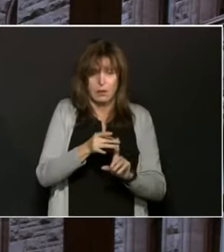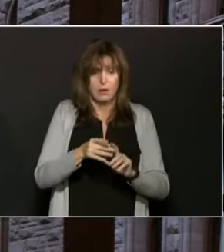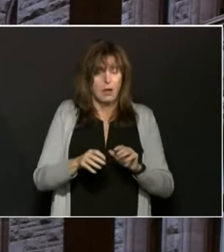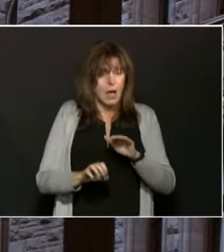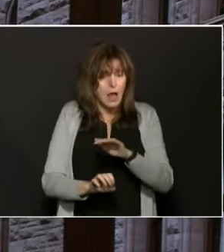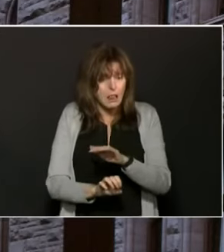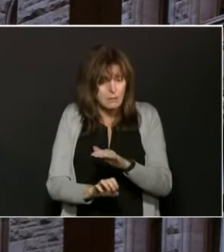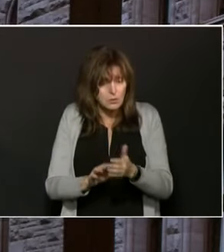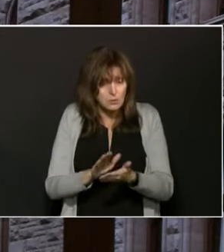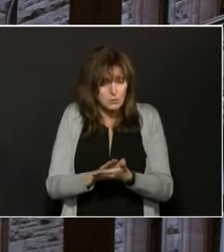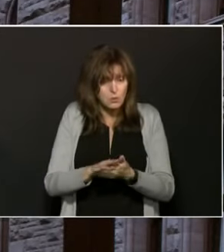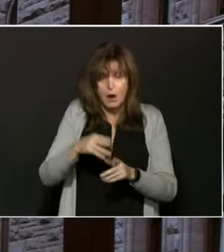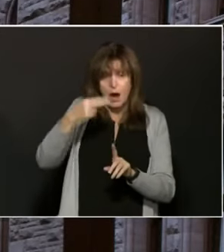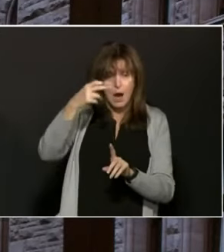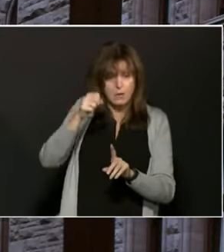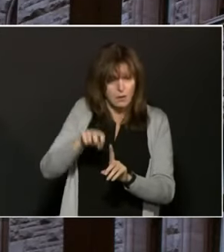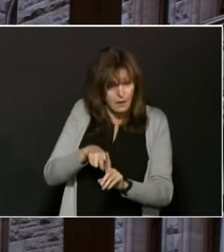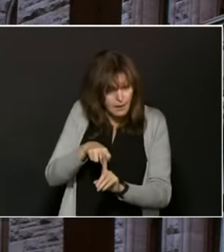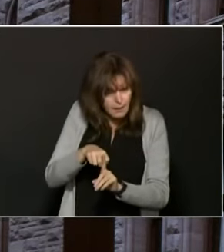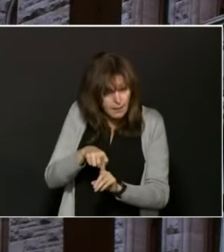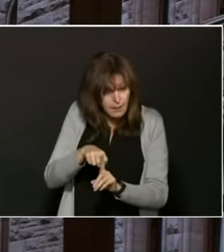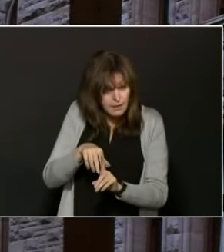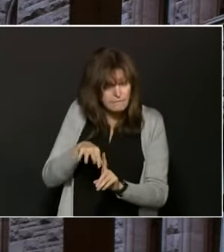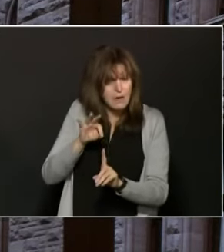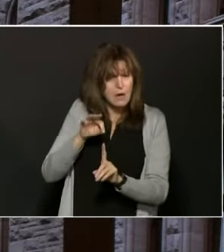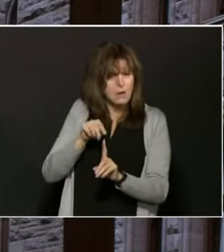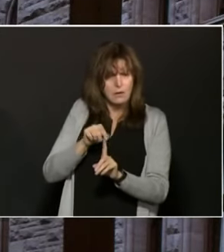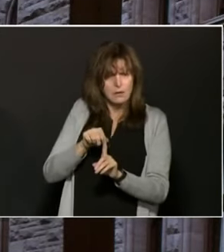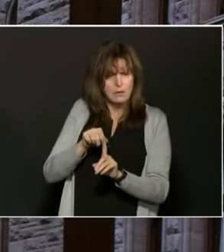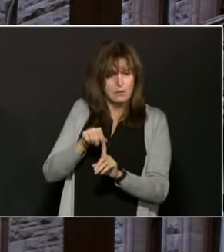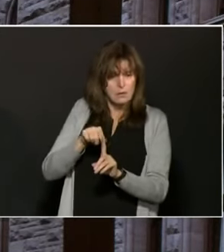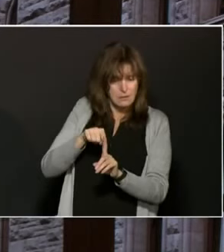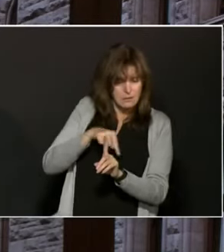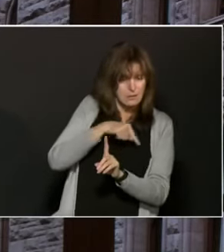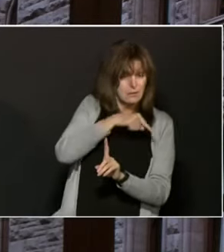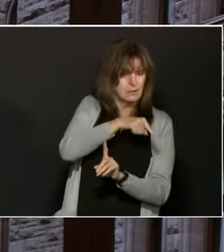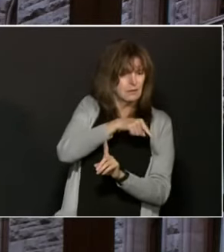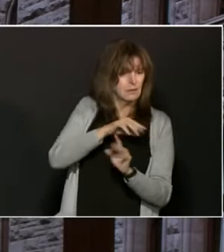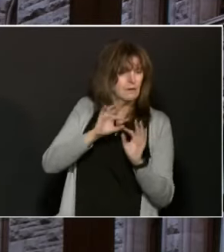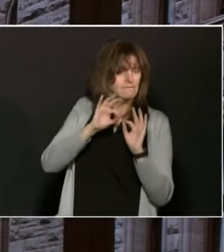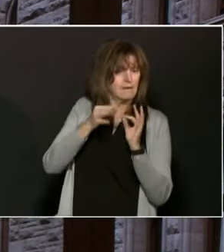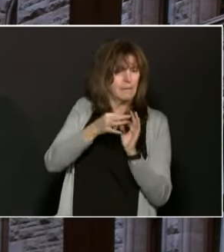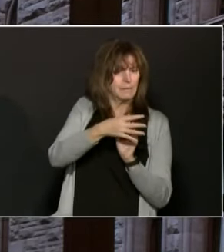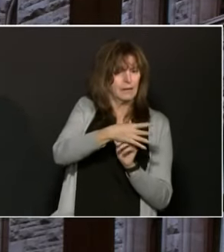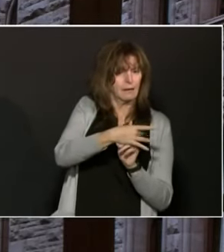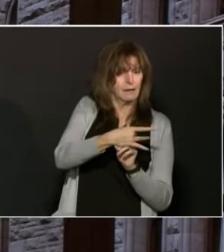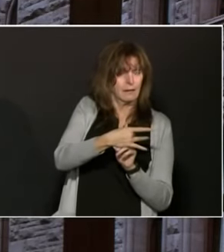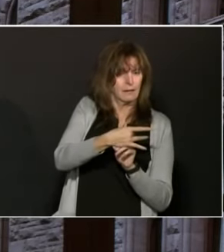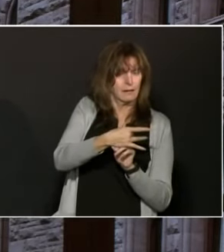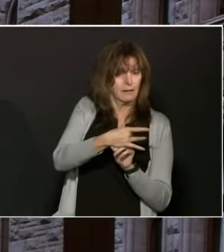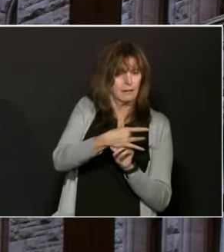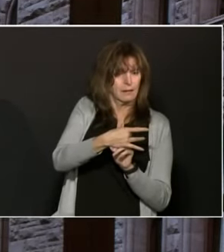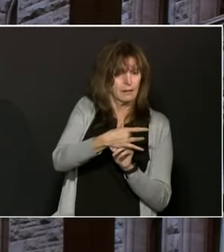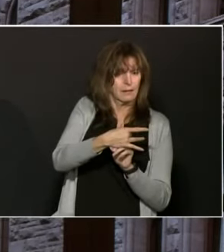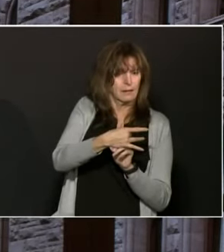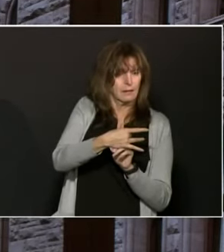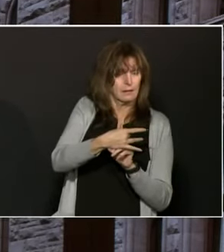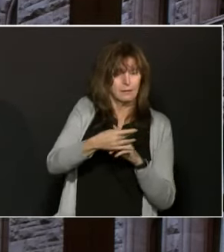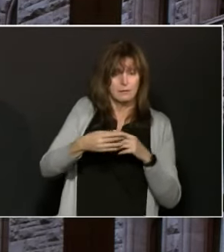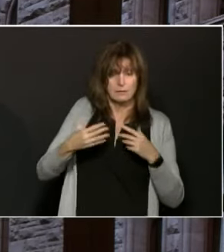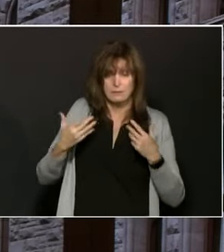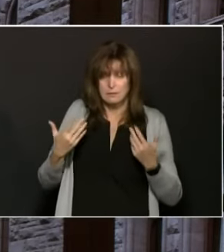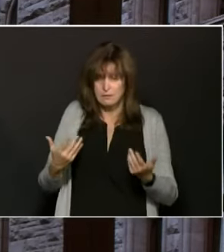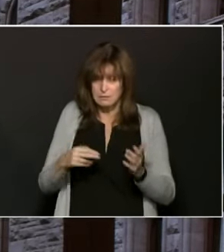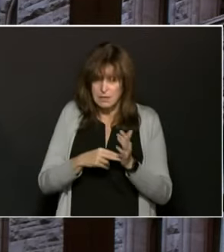testing tends to indicate it's very much from the family. And so people are being put at risk and exposed. And at the same